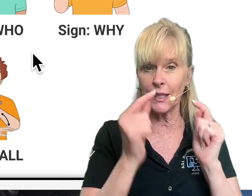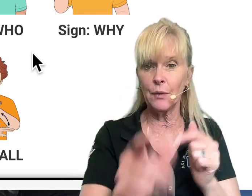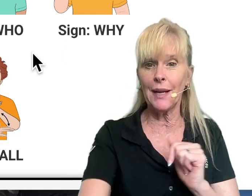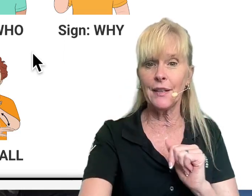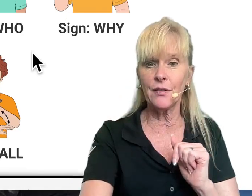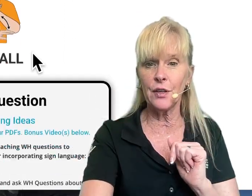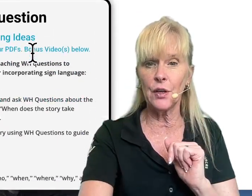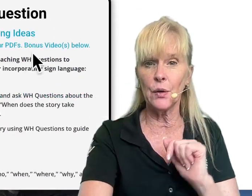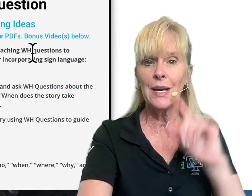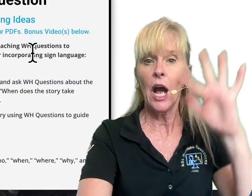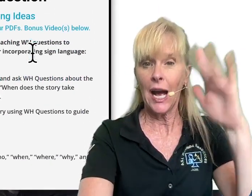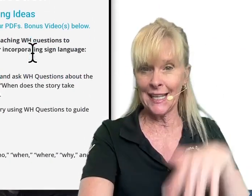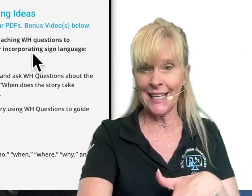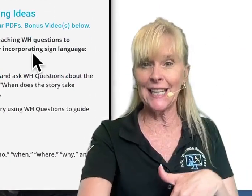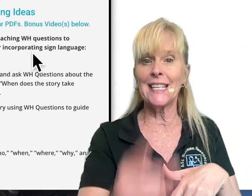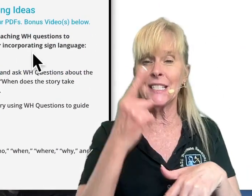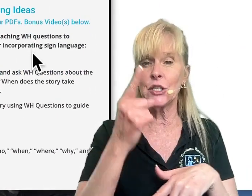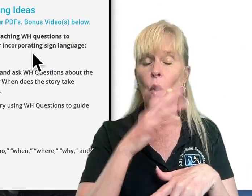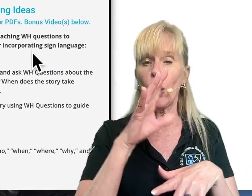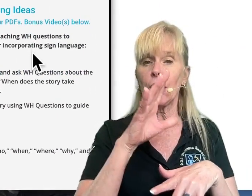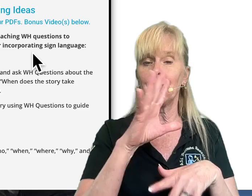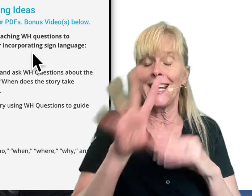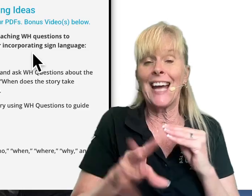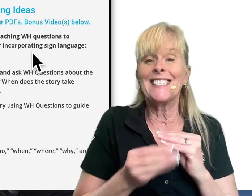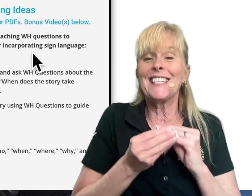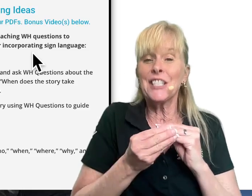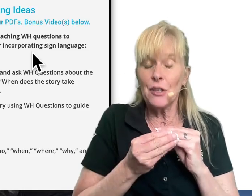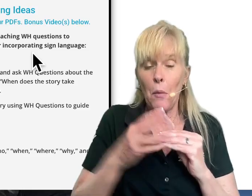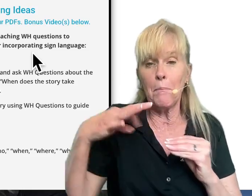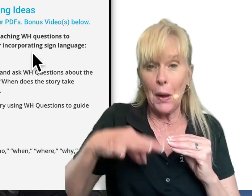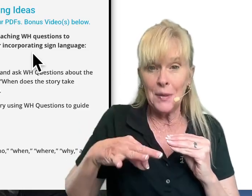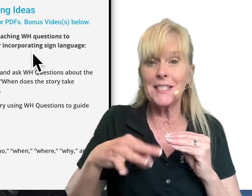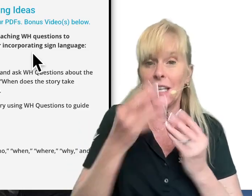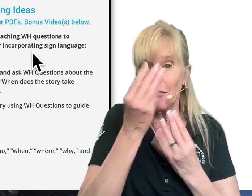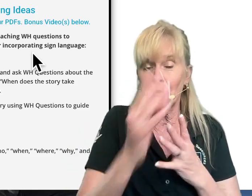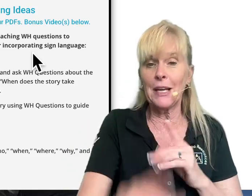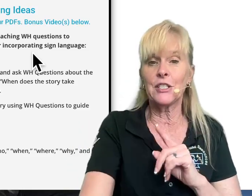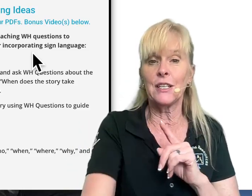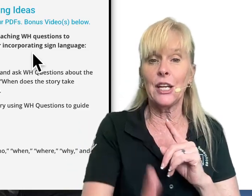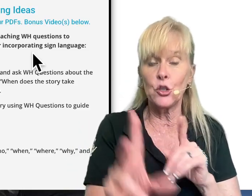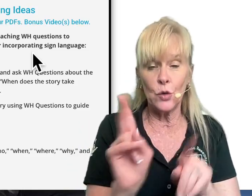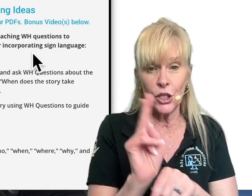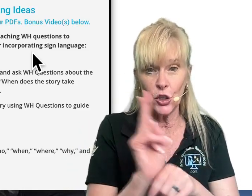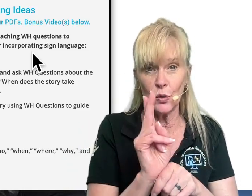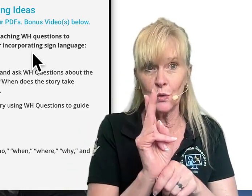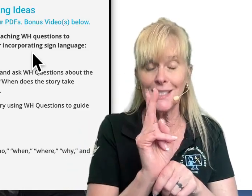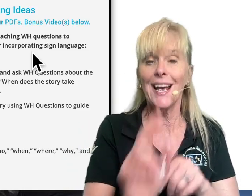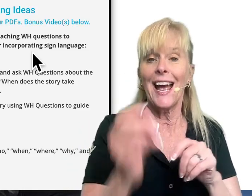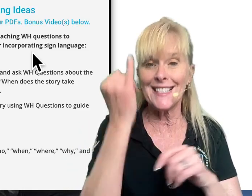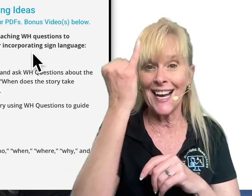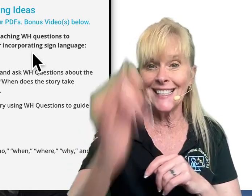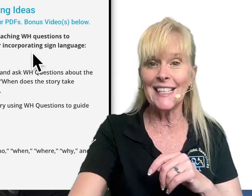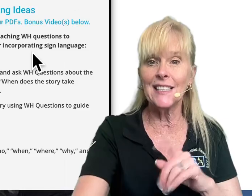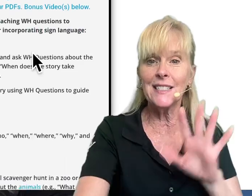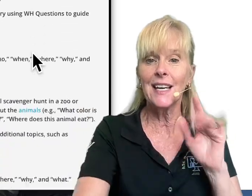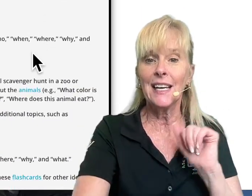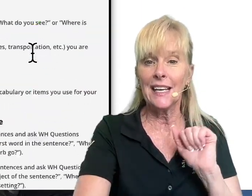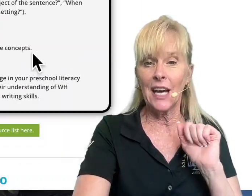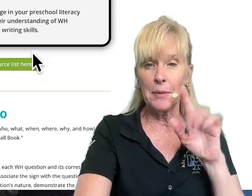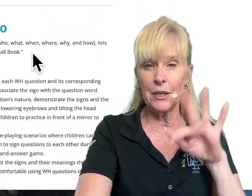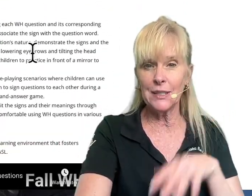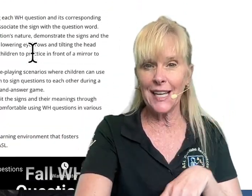signs quickly right there for you. Again, this is all of the additional bonus information that you can use as